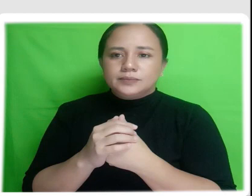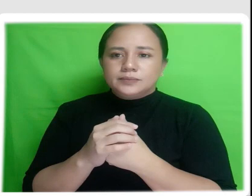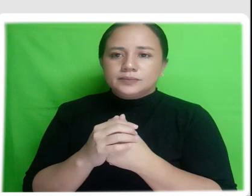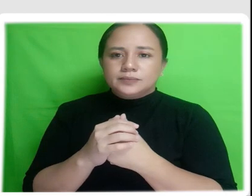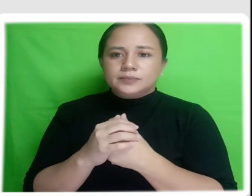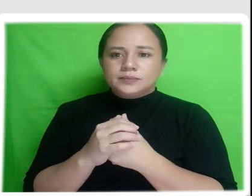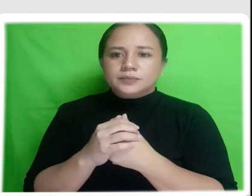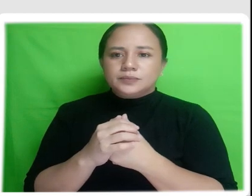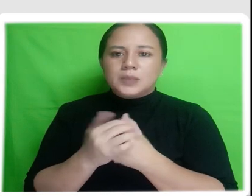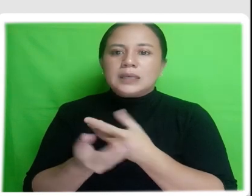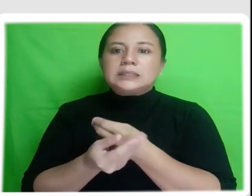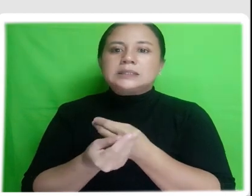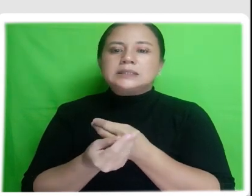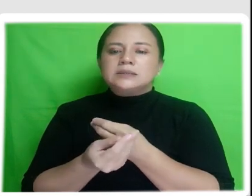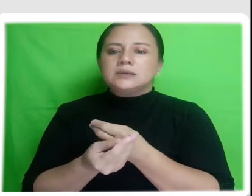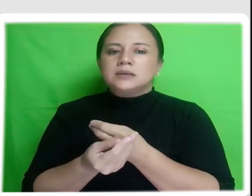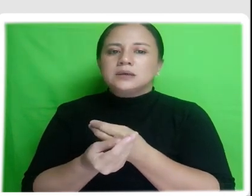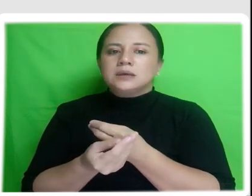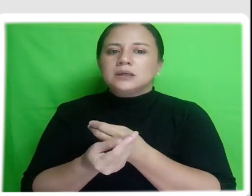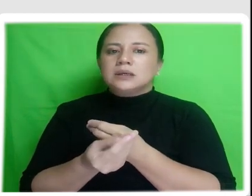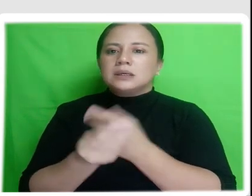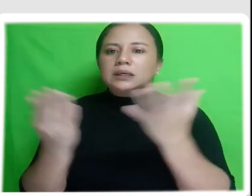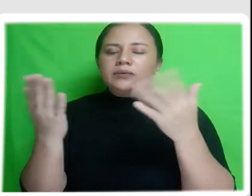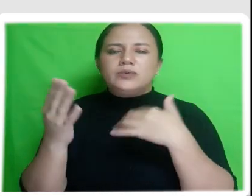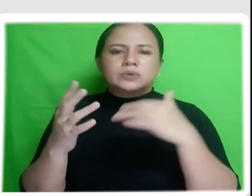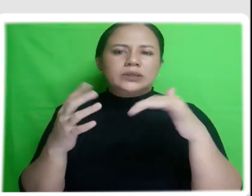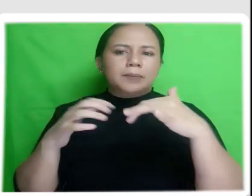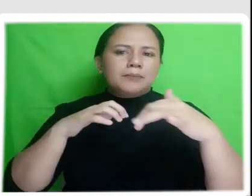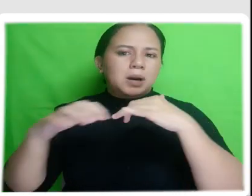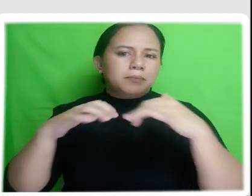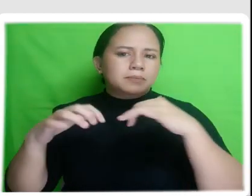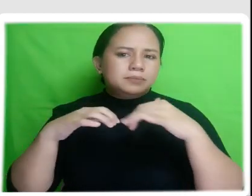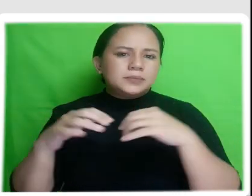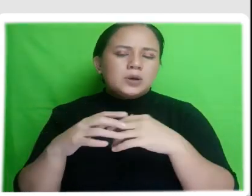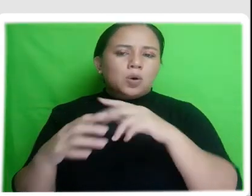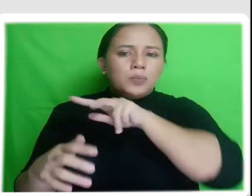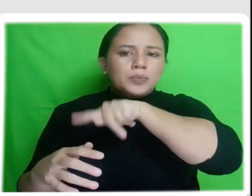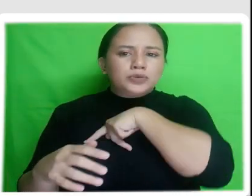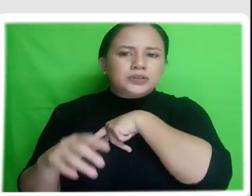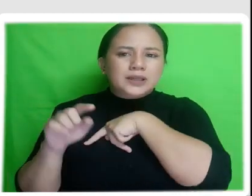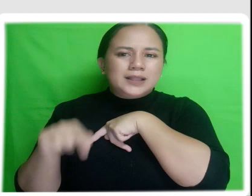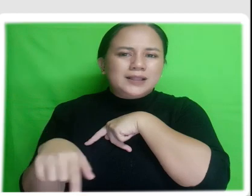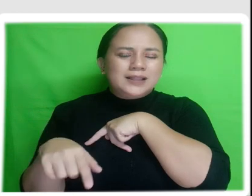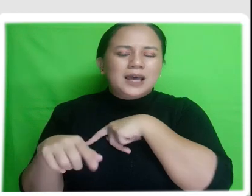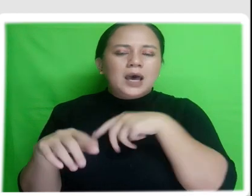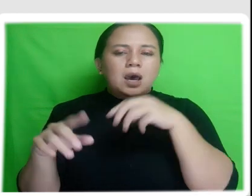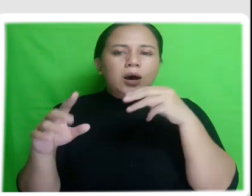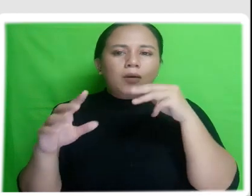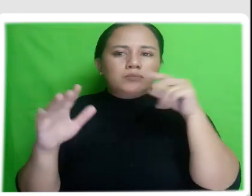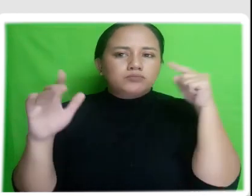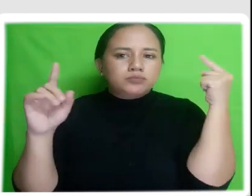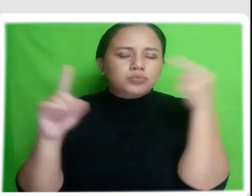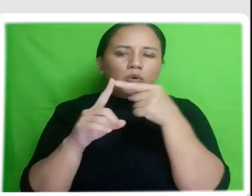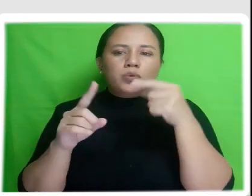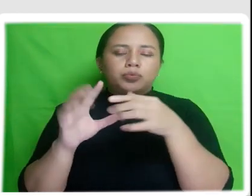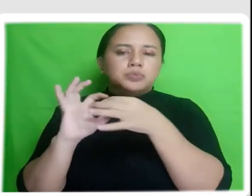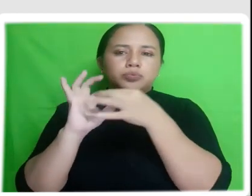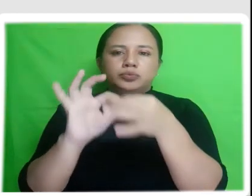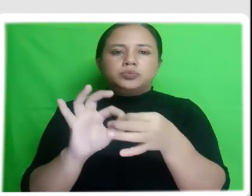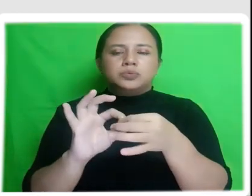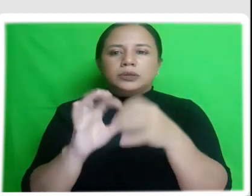gives you a map of personal motives for engaging in education advocacy as a